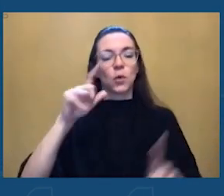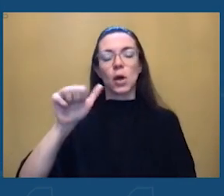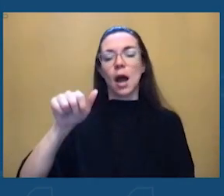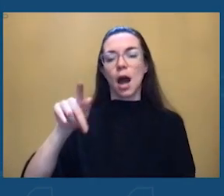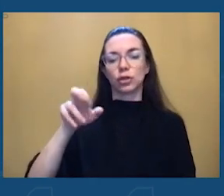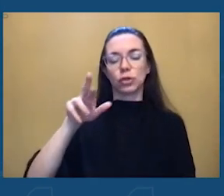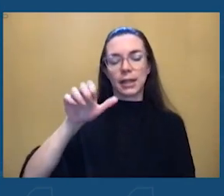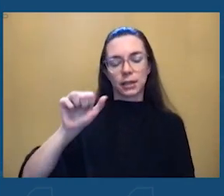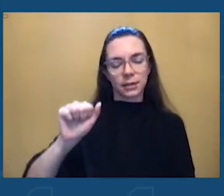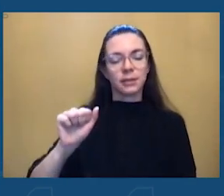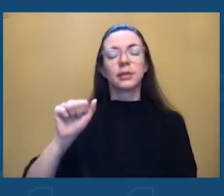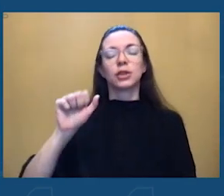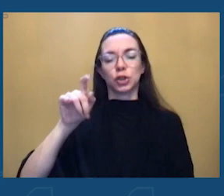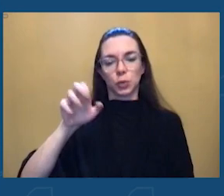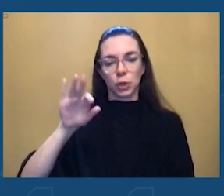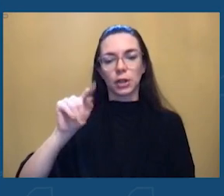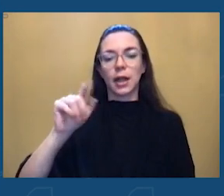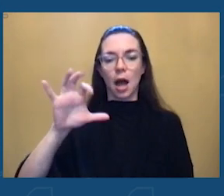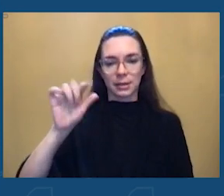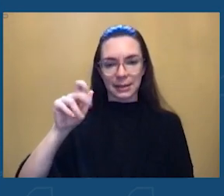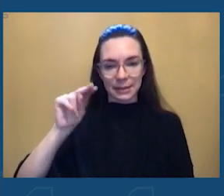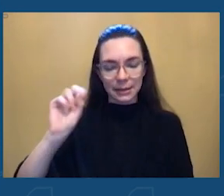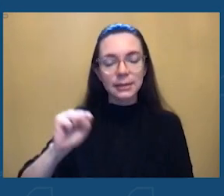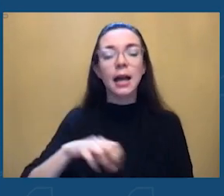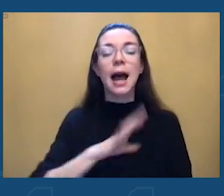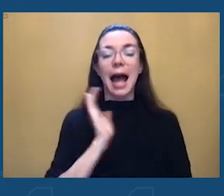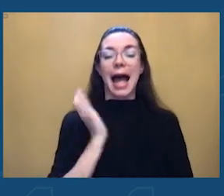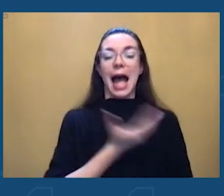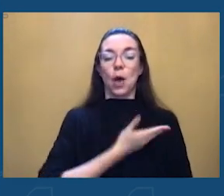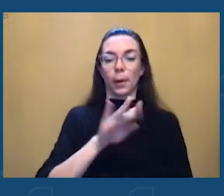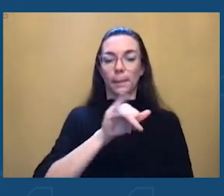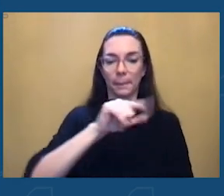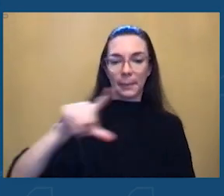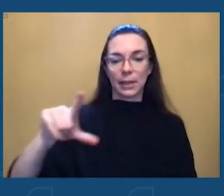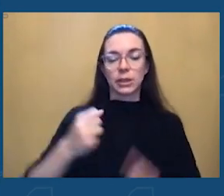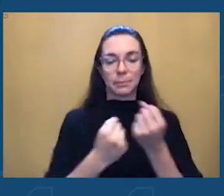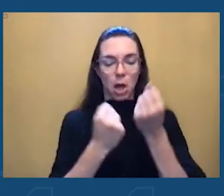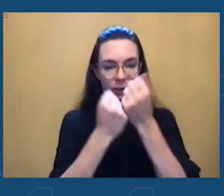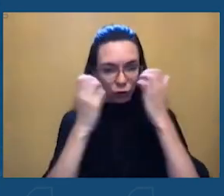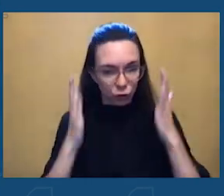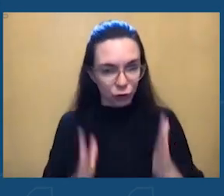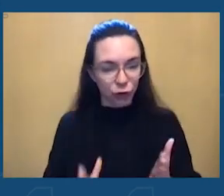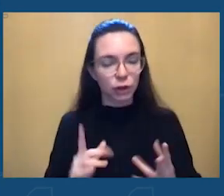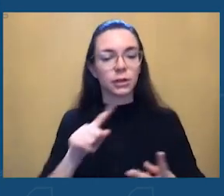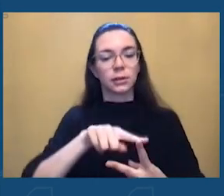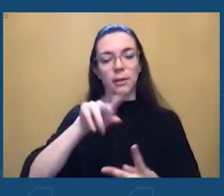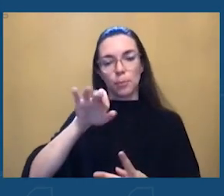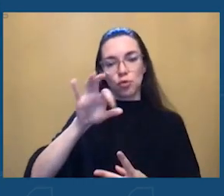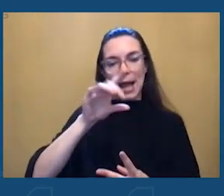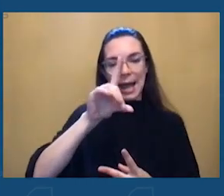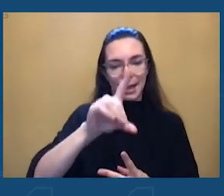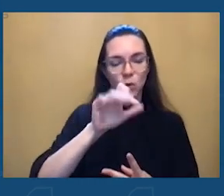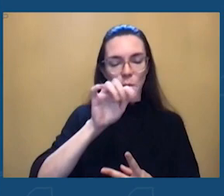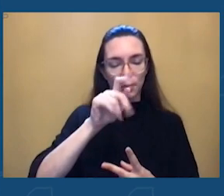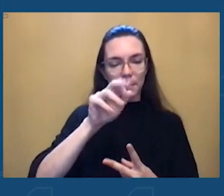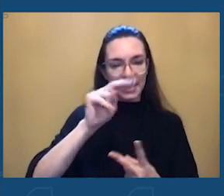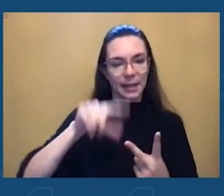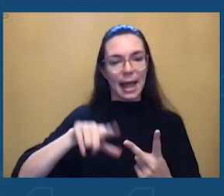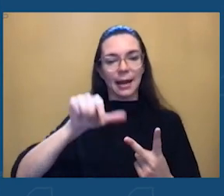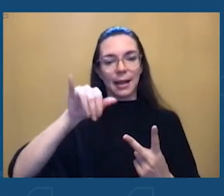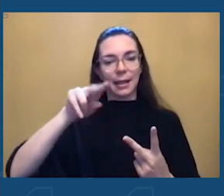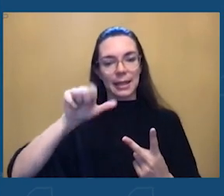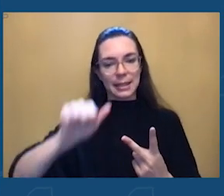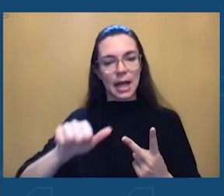Carl Heastie, of course, our bill sponsors, Brad Hoyleman and Linda Rosenthal, for seeing this